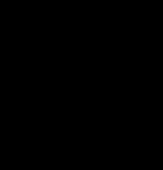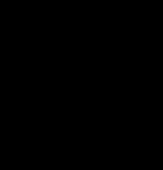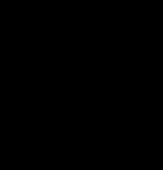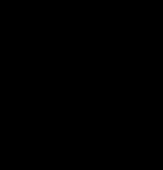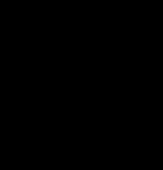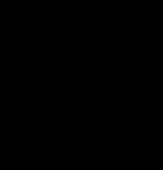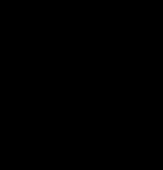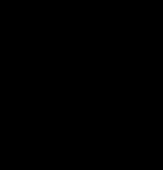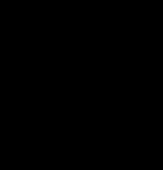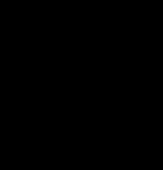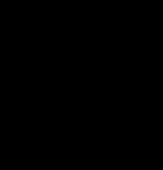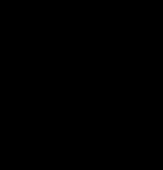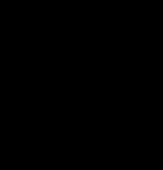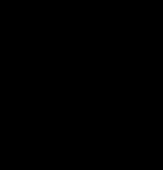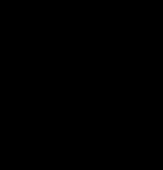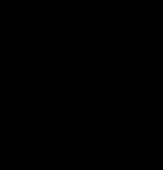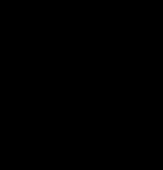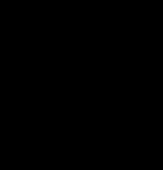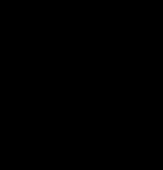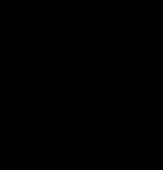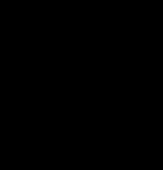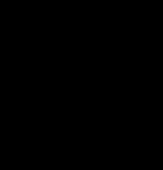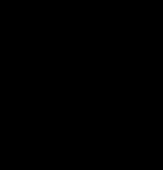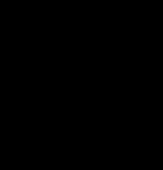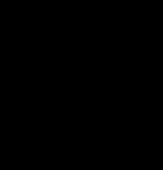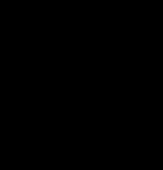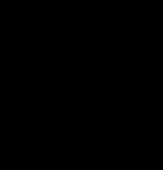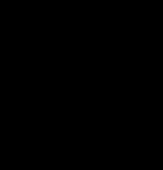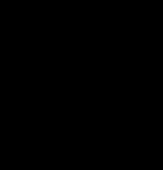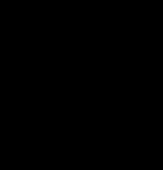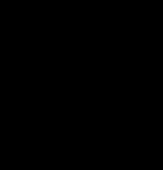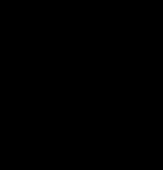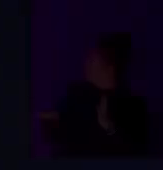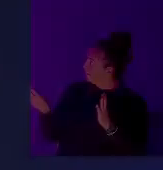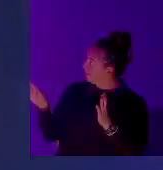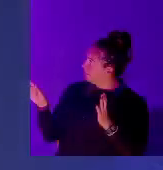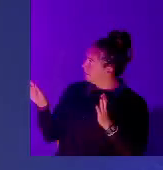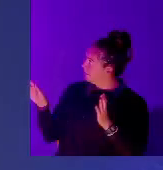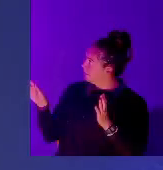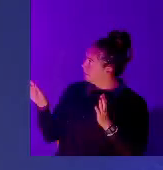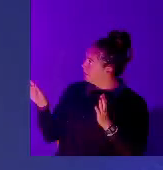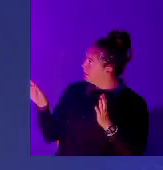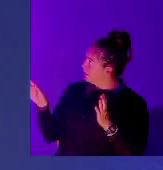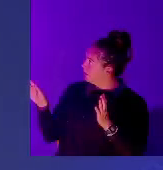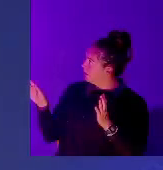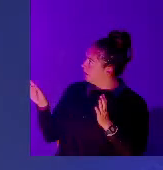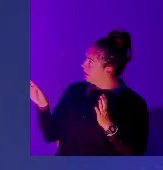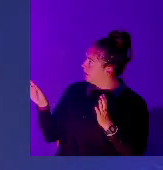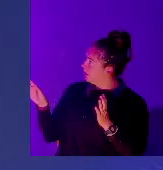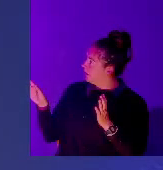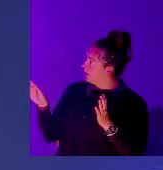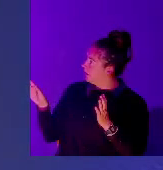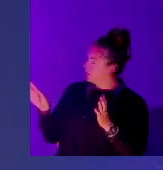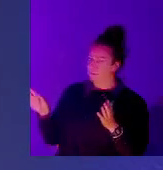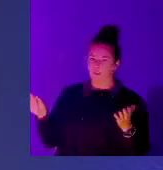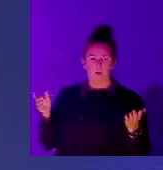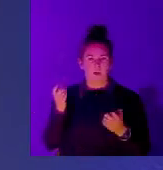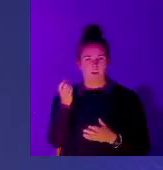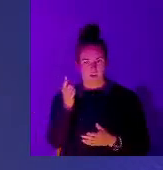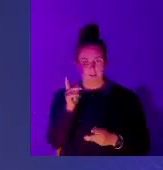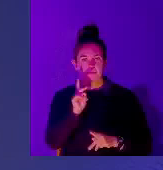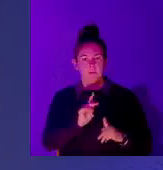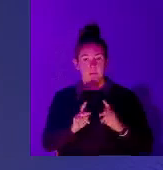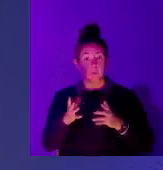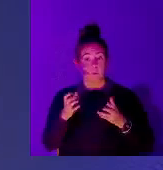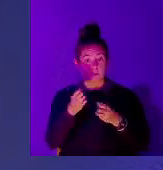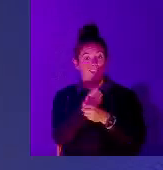riches enter into the kingdom of God? There are those who want salvation, but do not want the